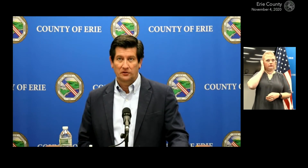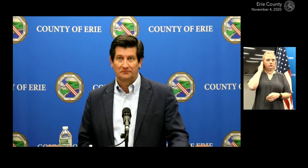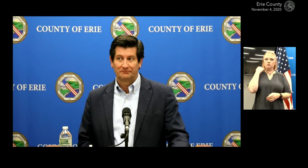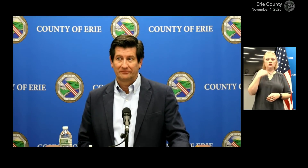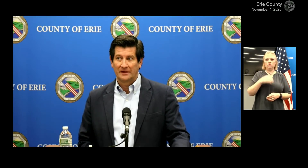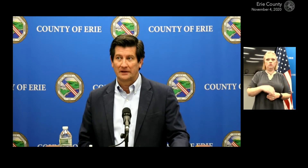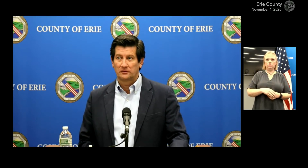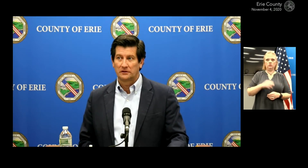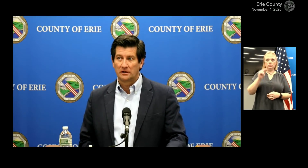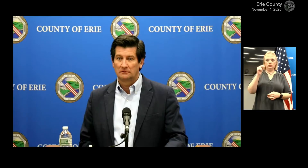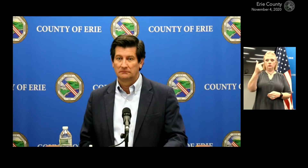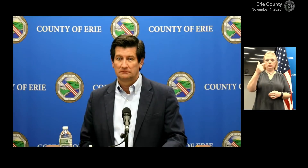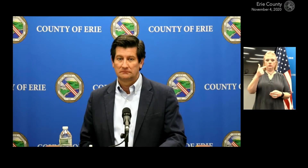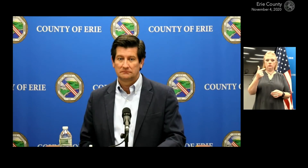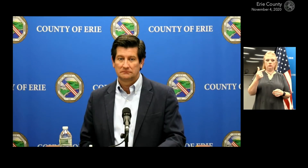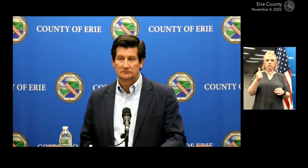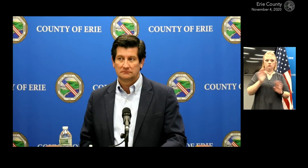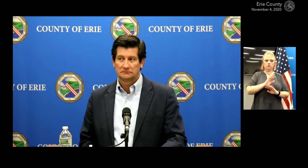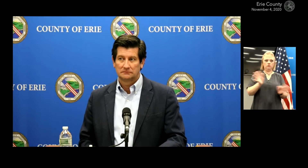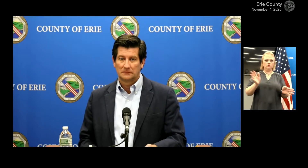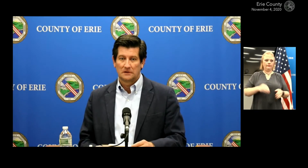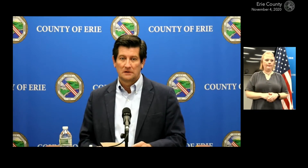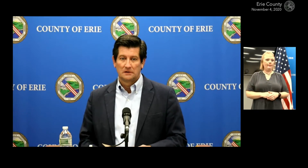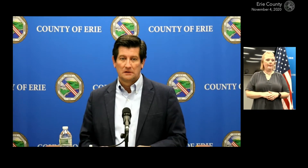Not good. Not good at all.